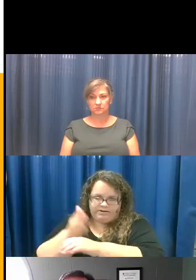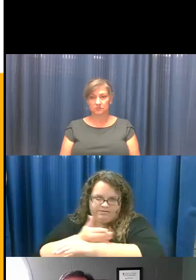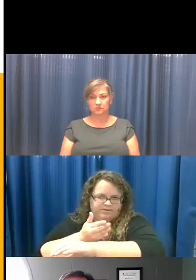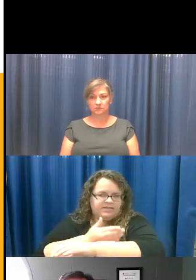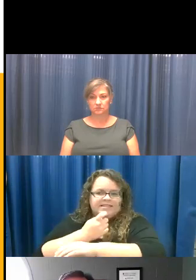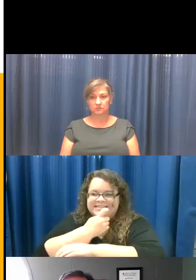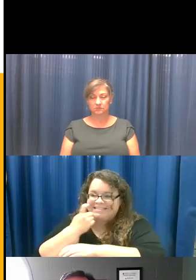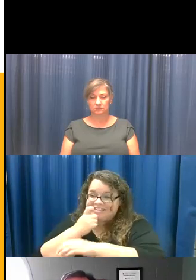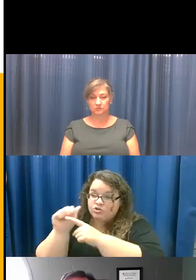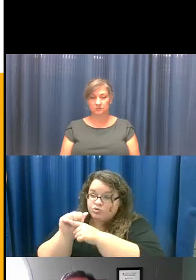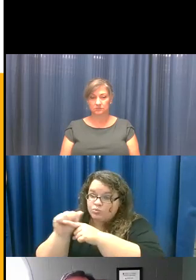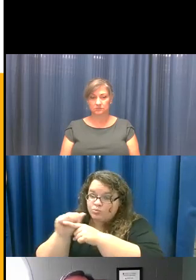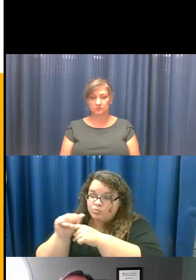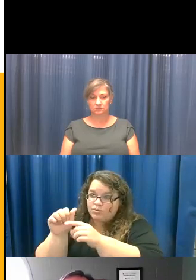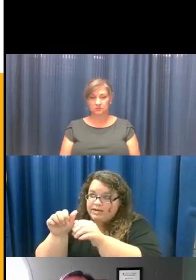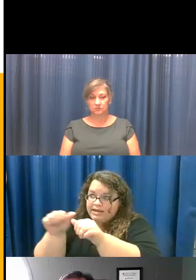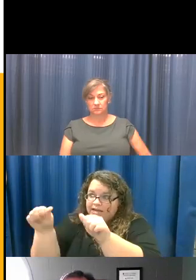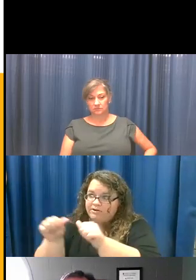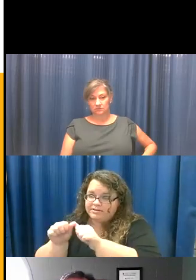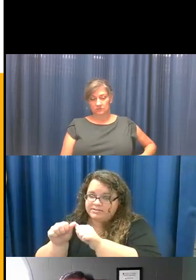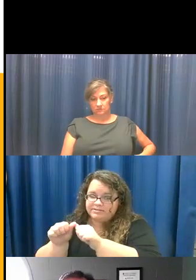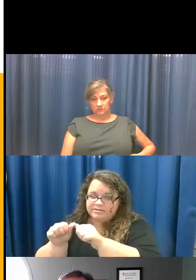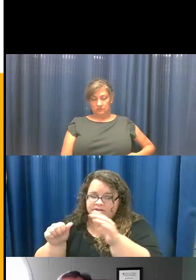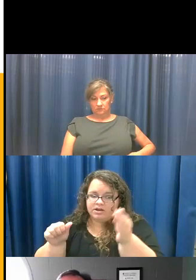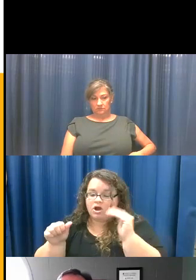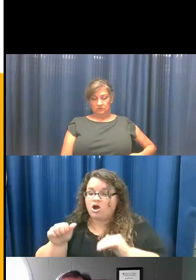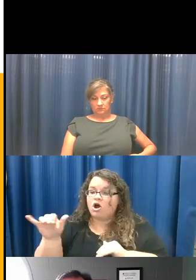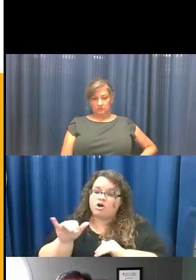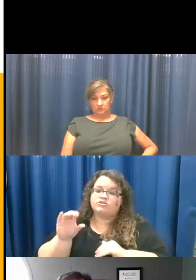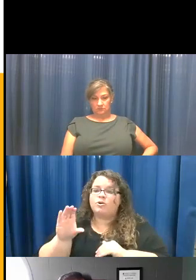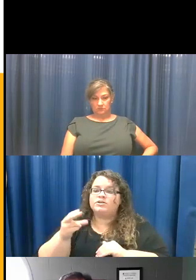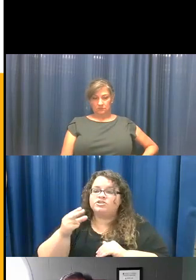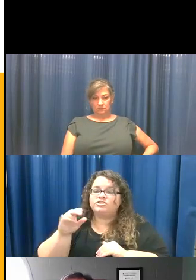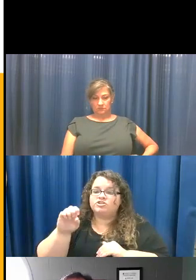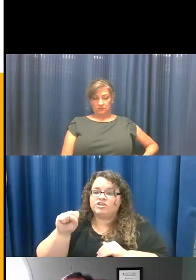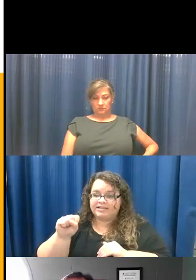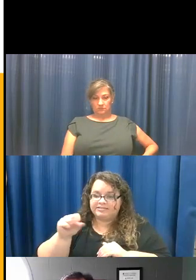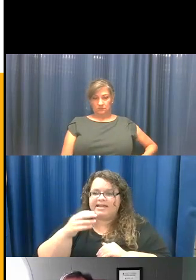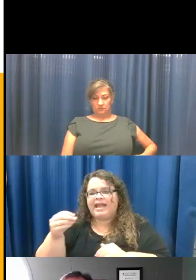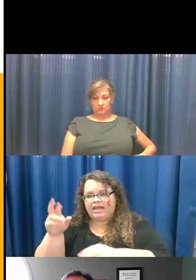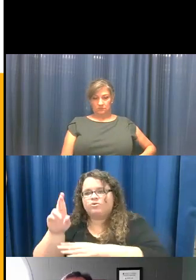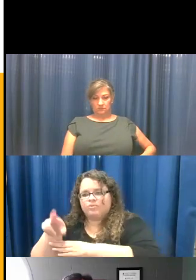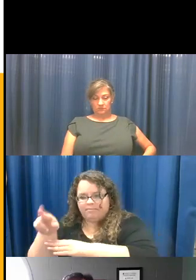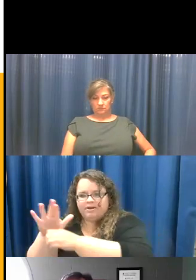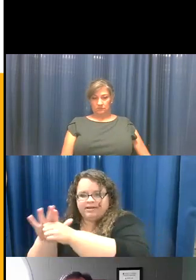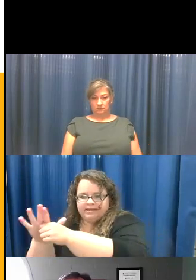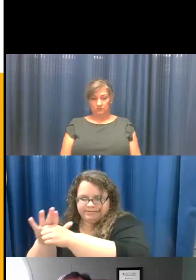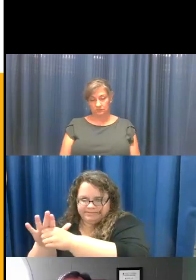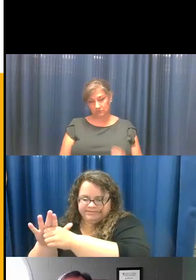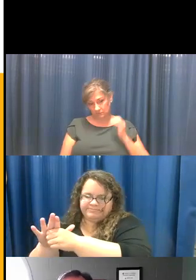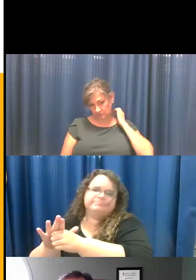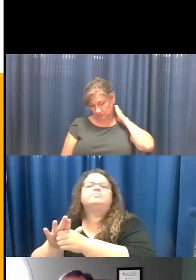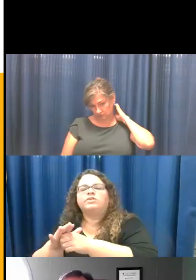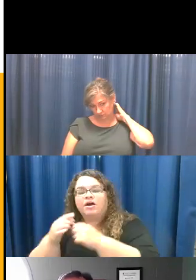well as phase 2 of CHES going on at CHES and Rampart Range campus. We'll finally this year be able